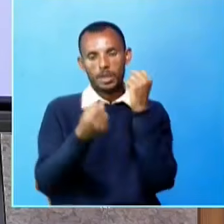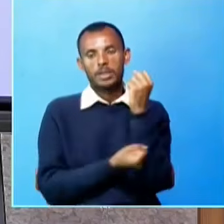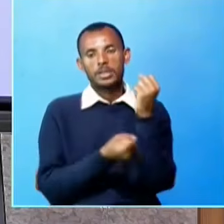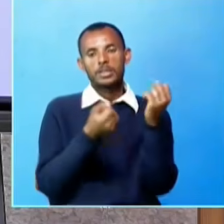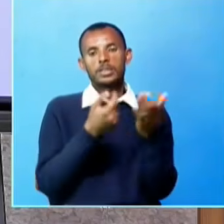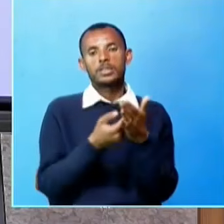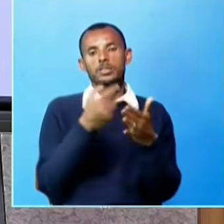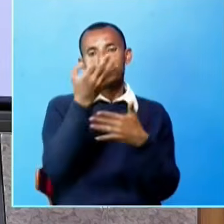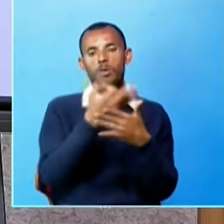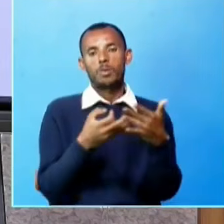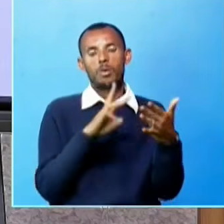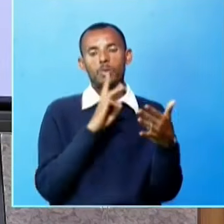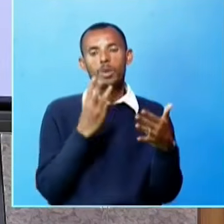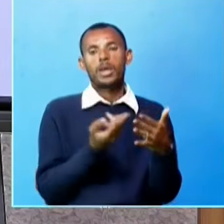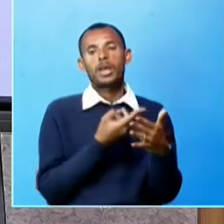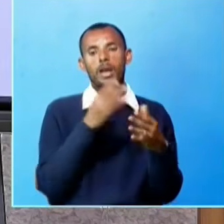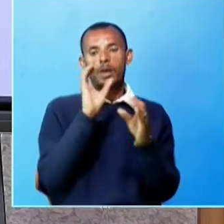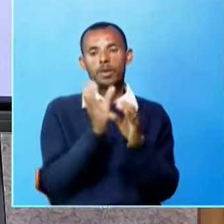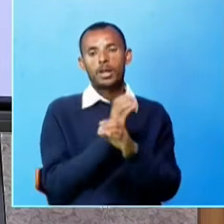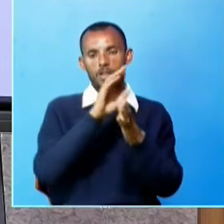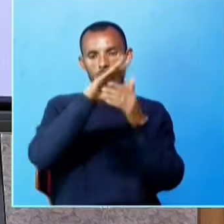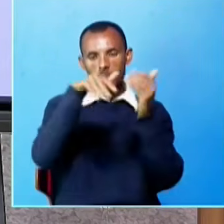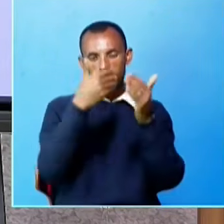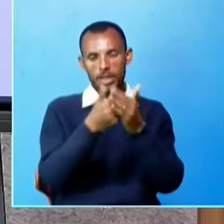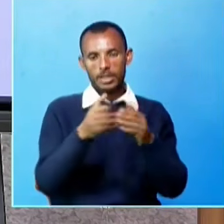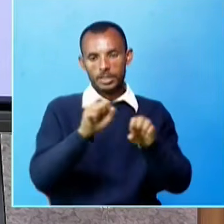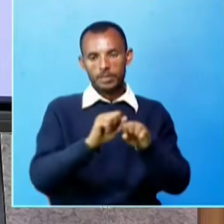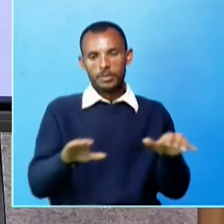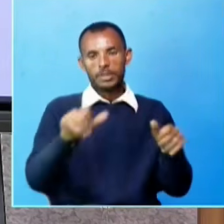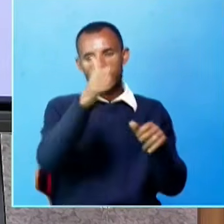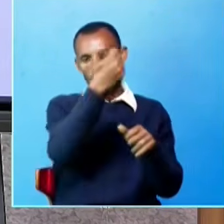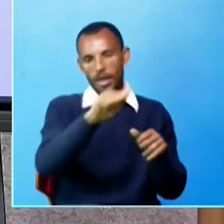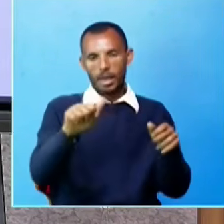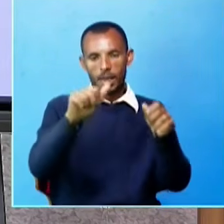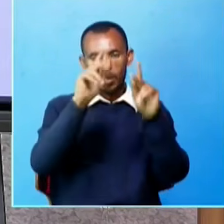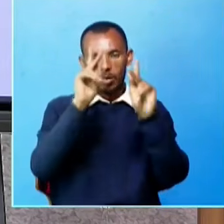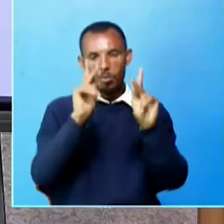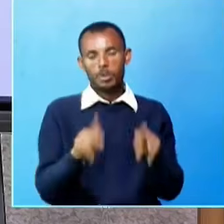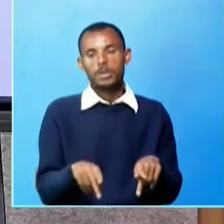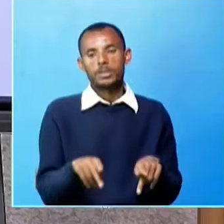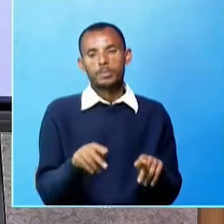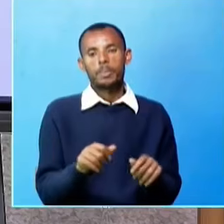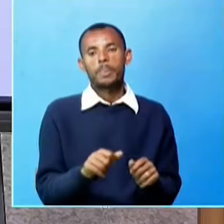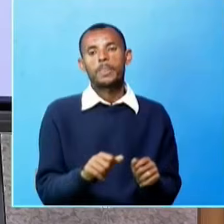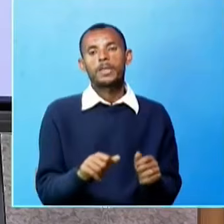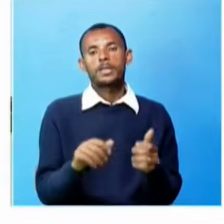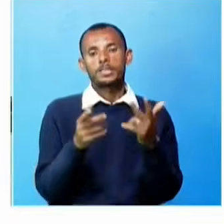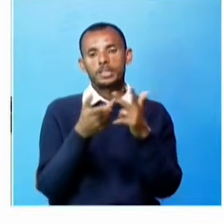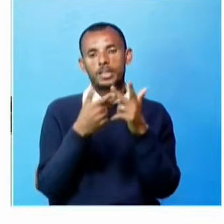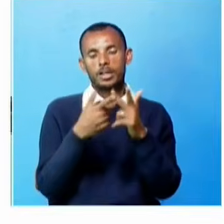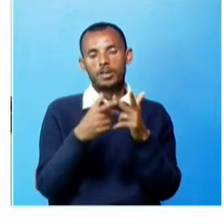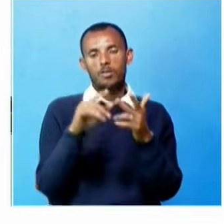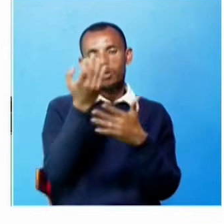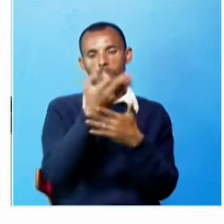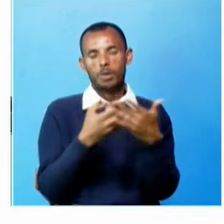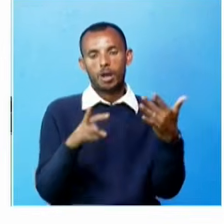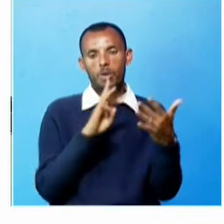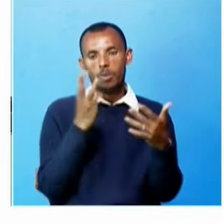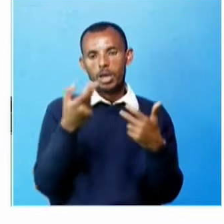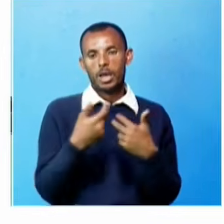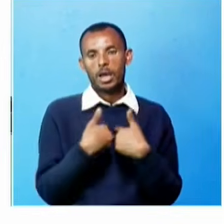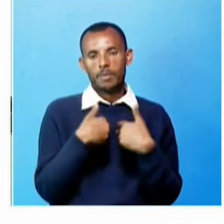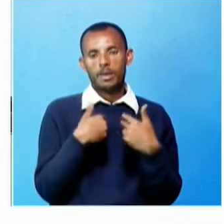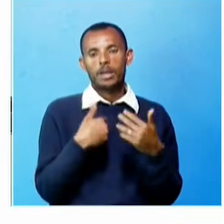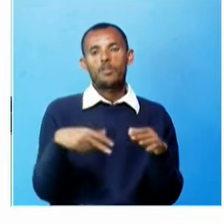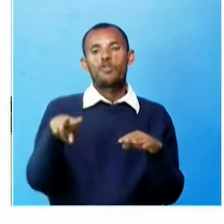use to calculate the total surface area of any prism. And the third formula that we have here